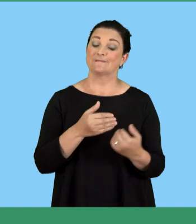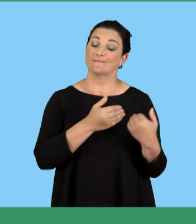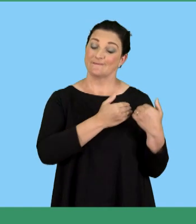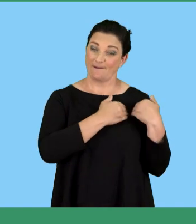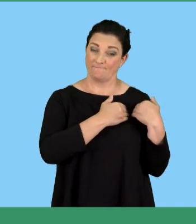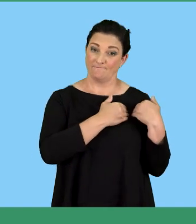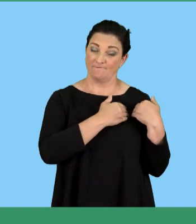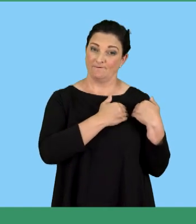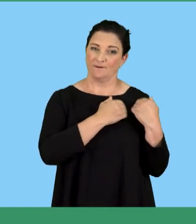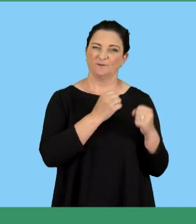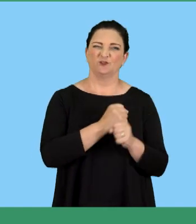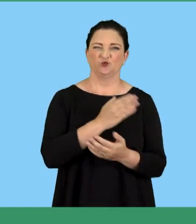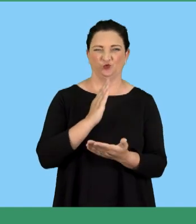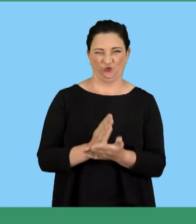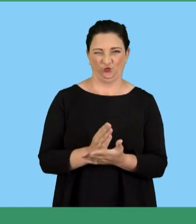is safe